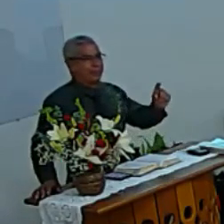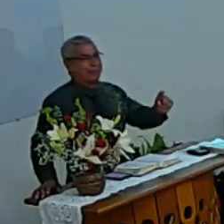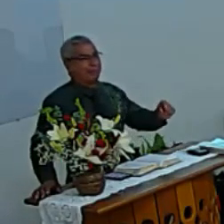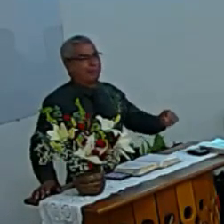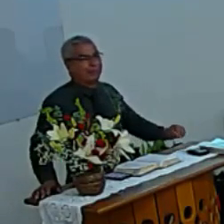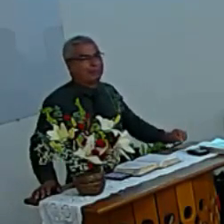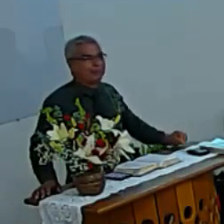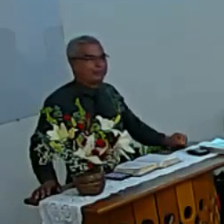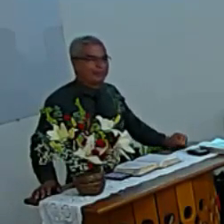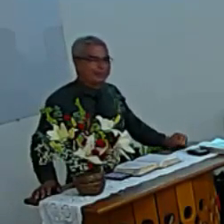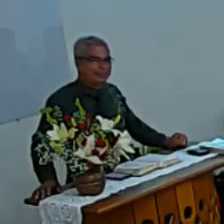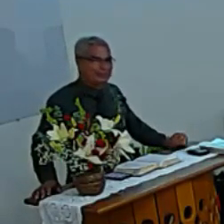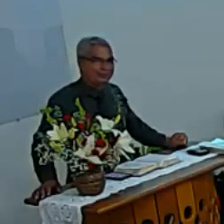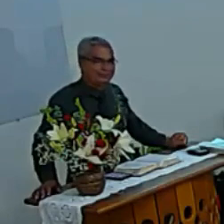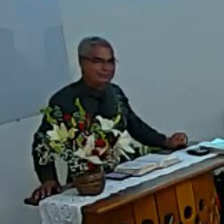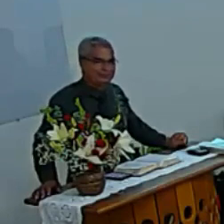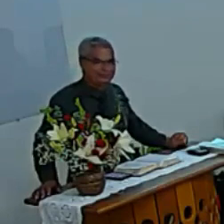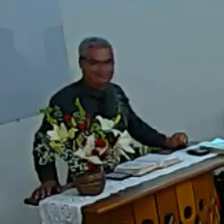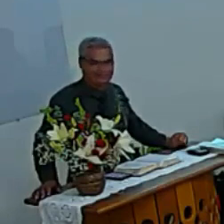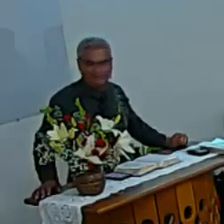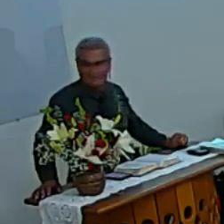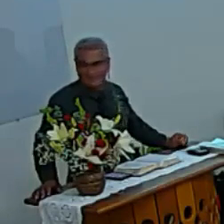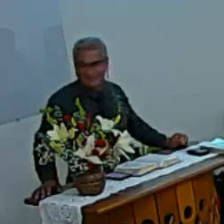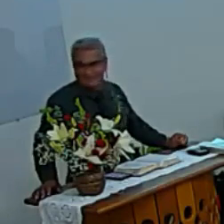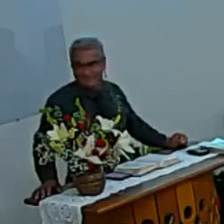The Father, the Son, and the Holy Spirit.